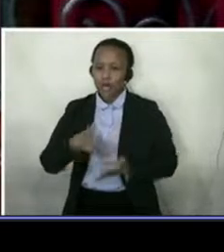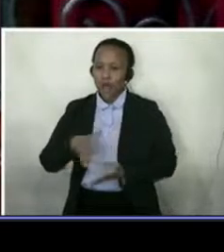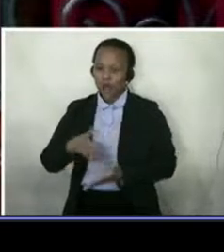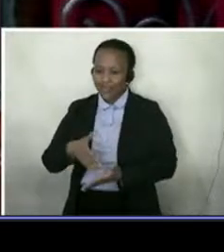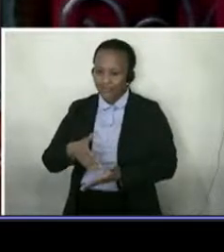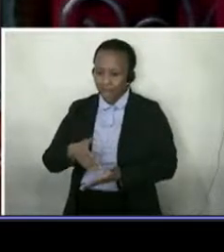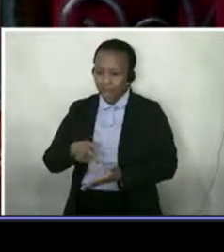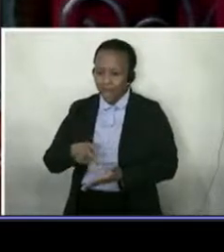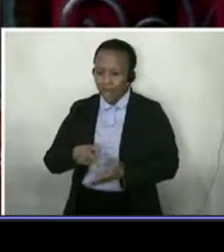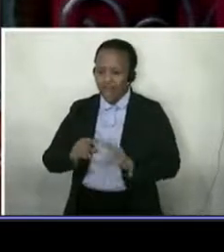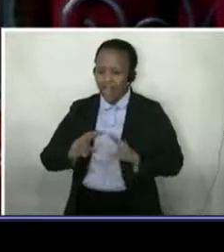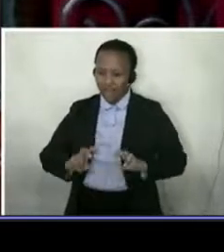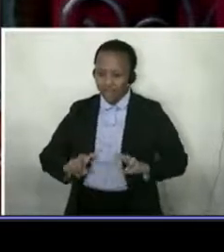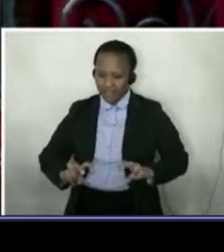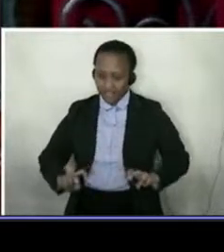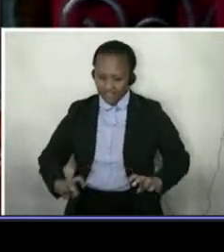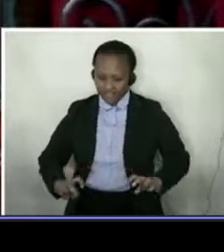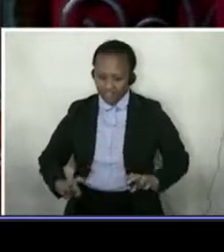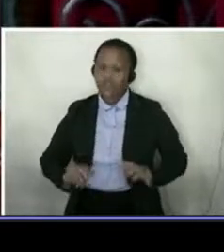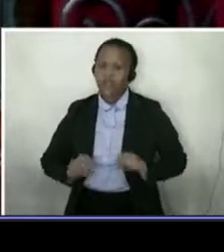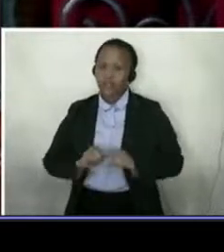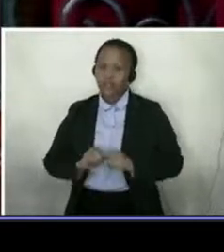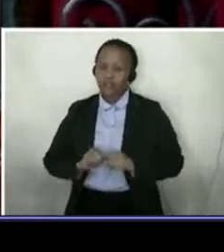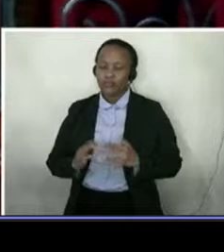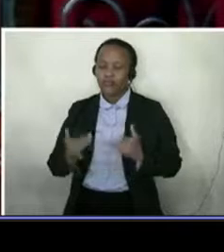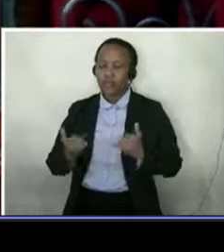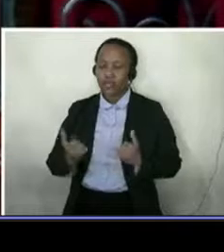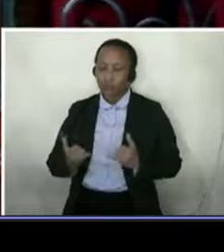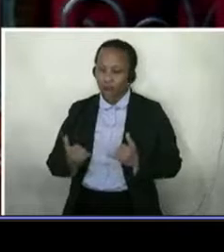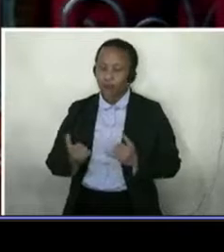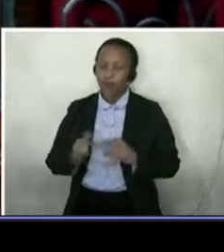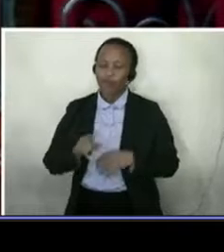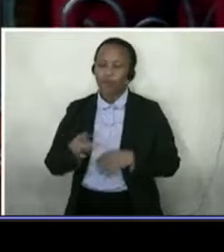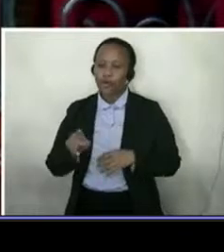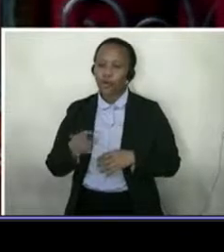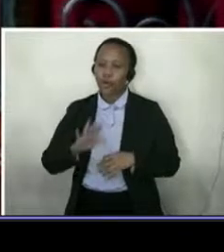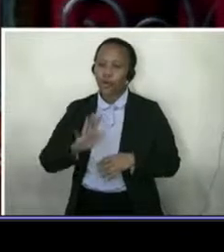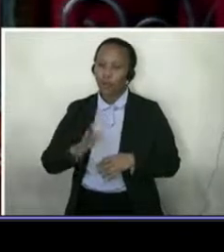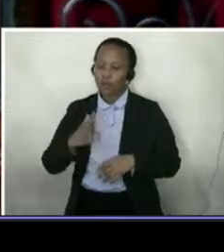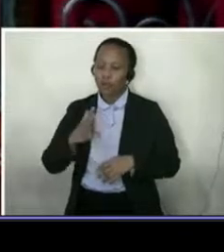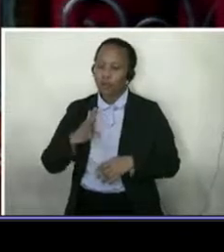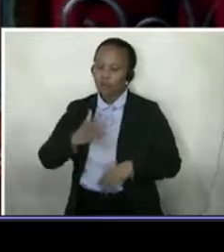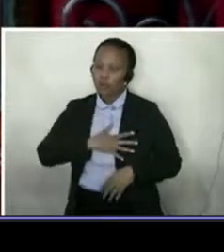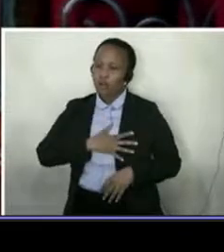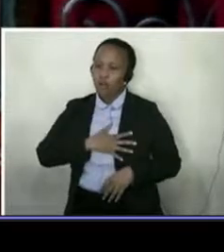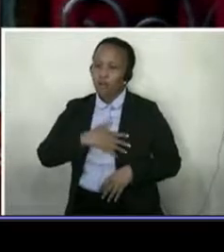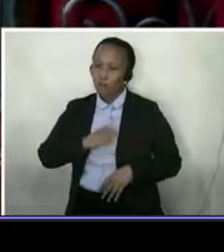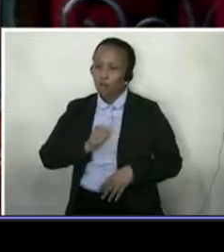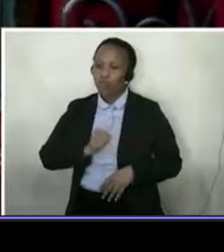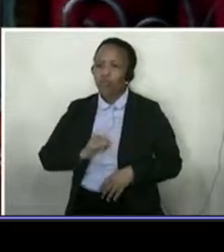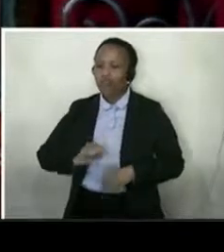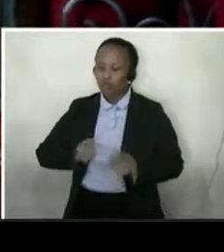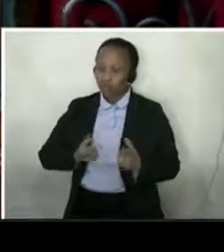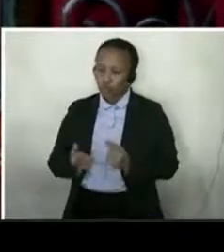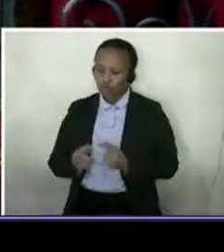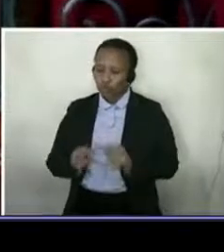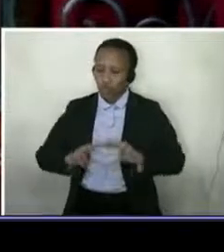department will come out clearly and boldly on the progress made on these investigations.